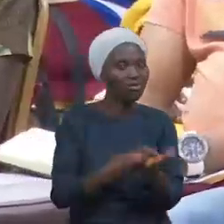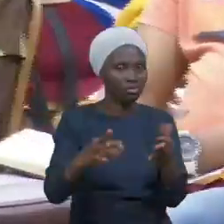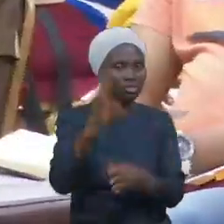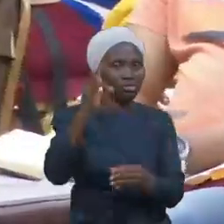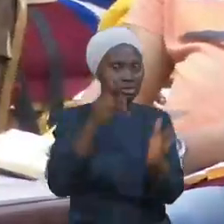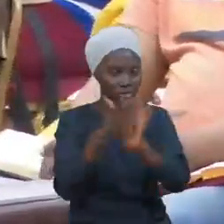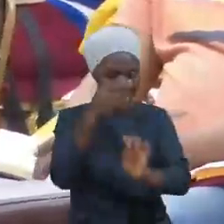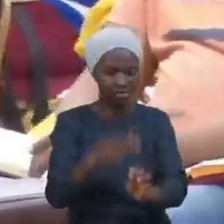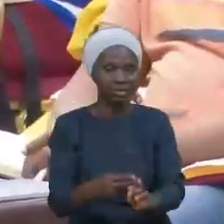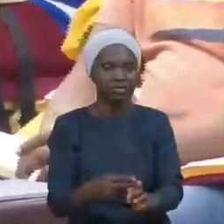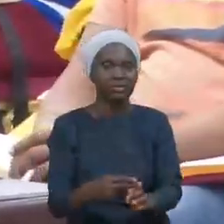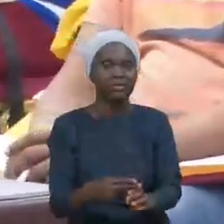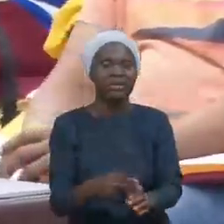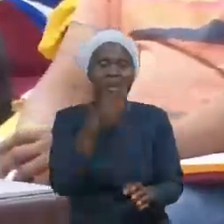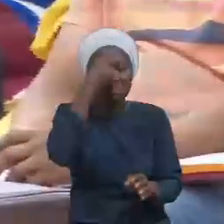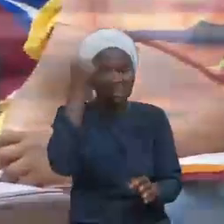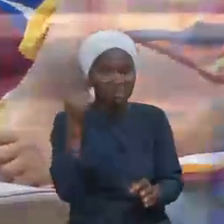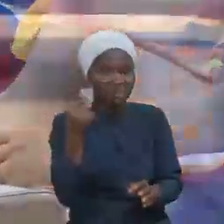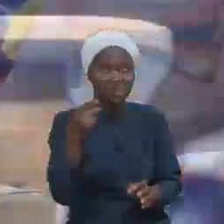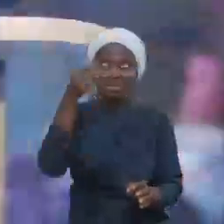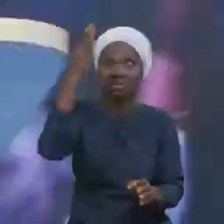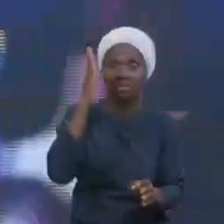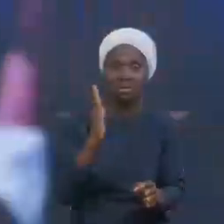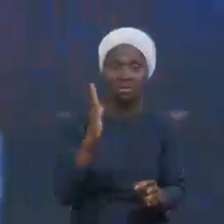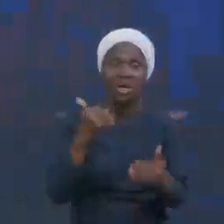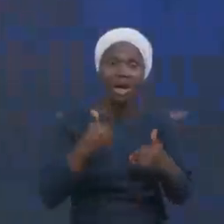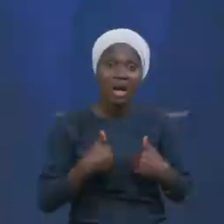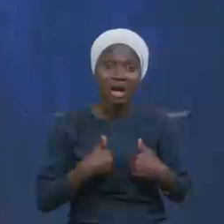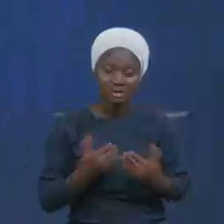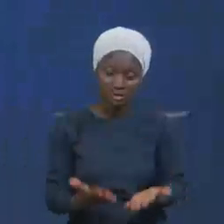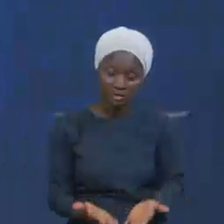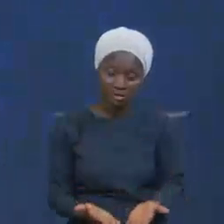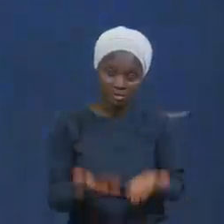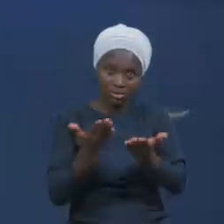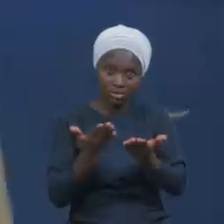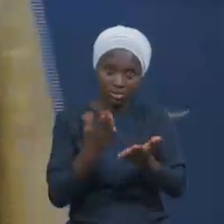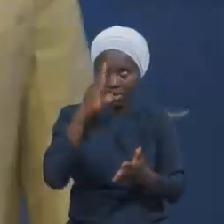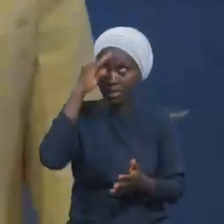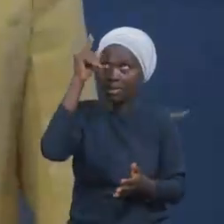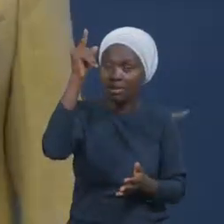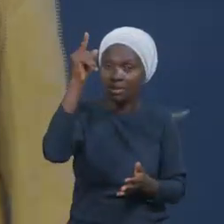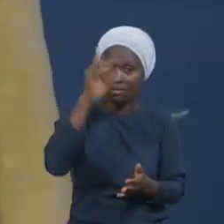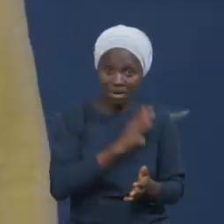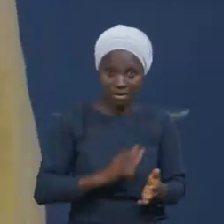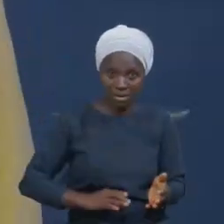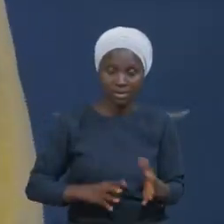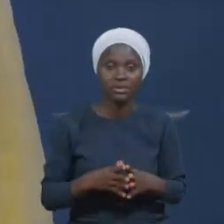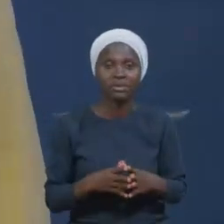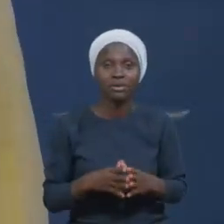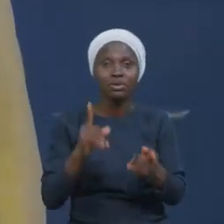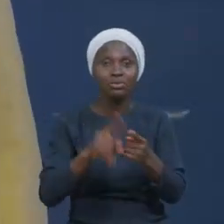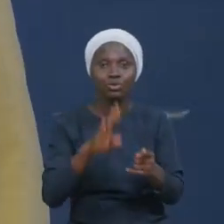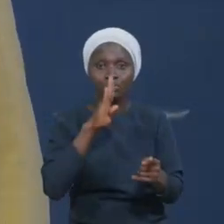Spirit unto the Father, because God has exalted him, Christ, to